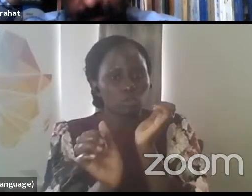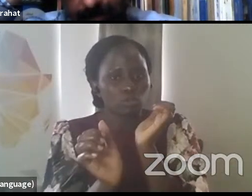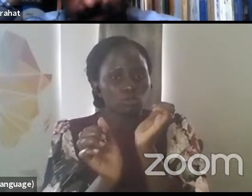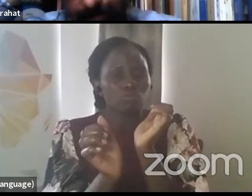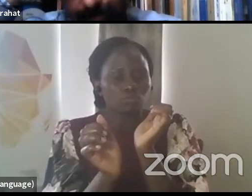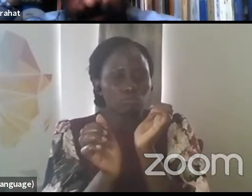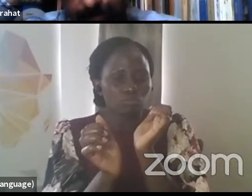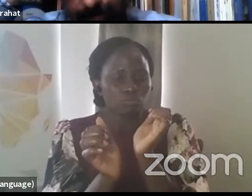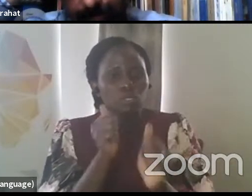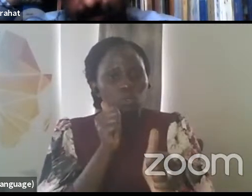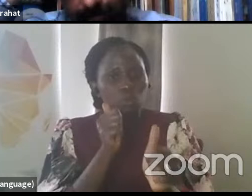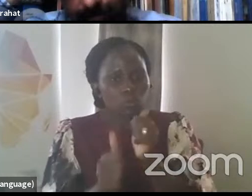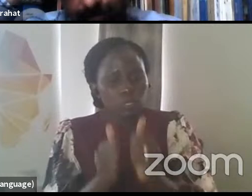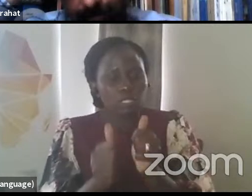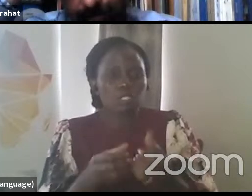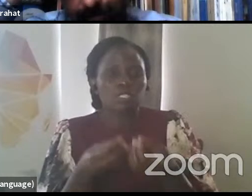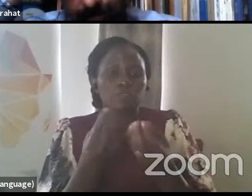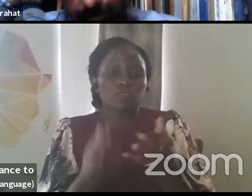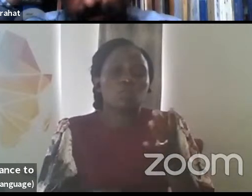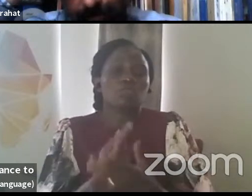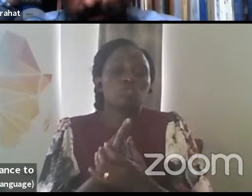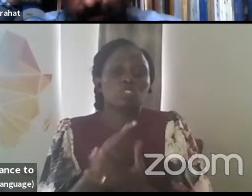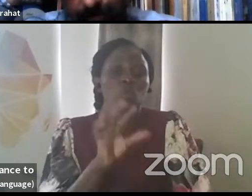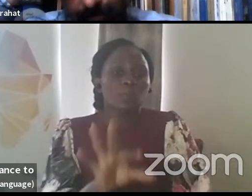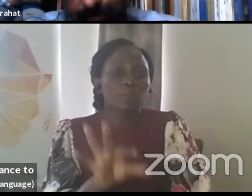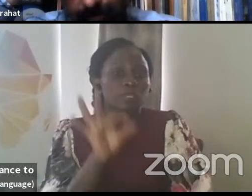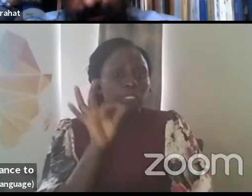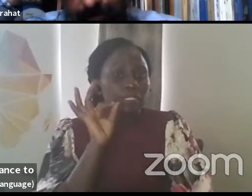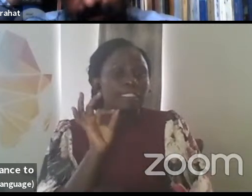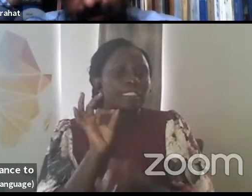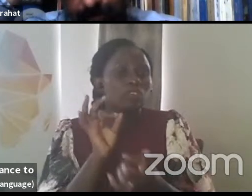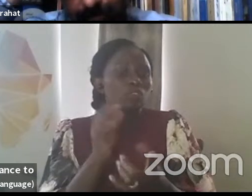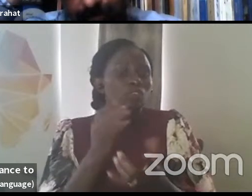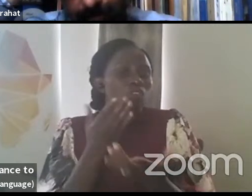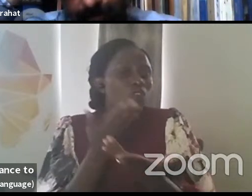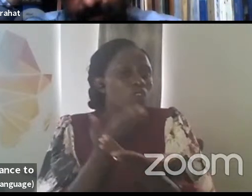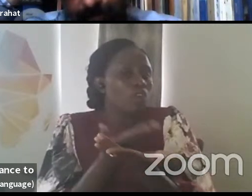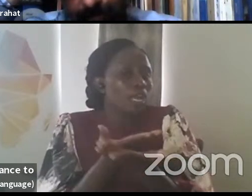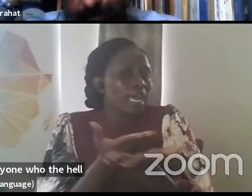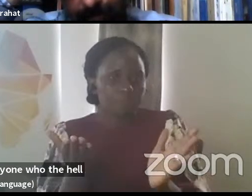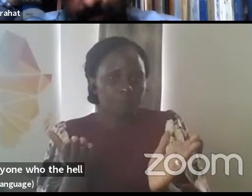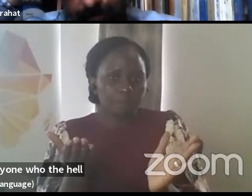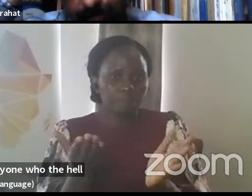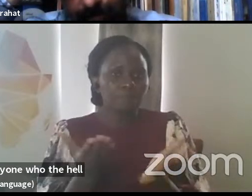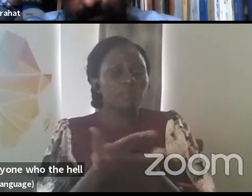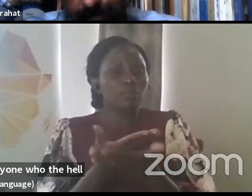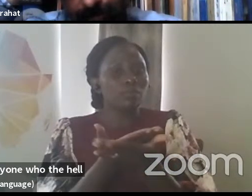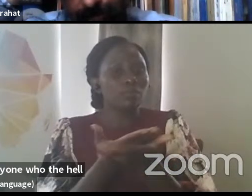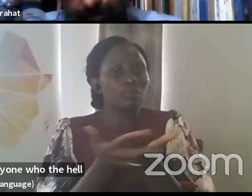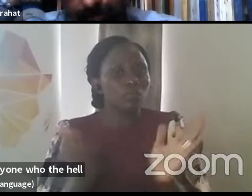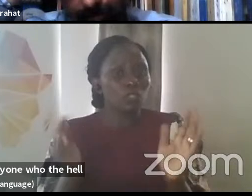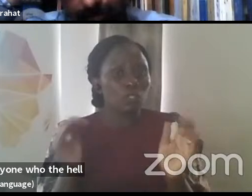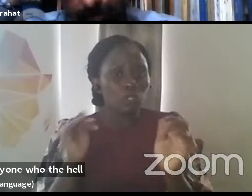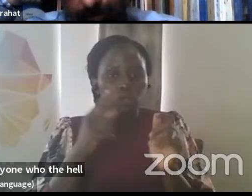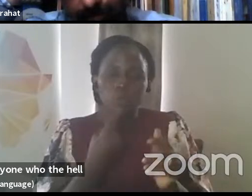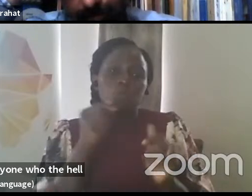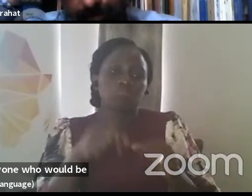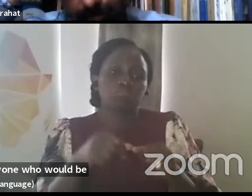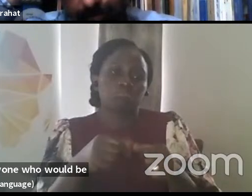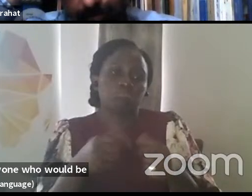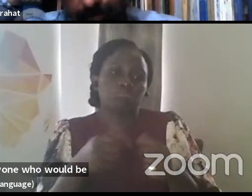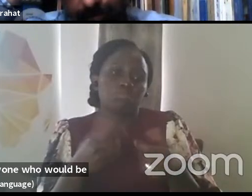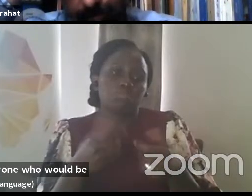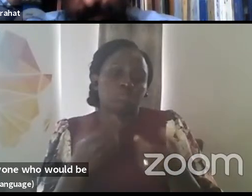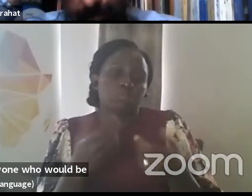the opportunity or the chance to anyone who would be head of the state to actually use